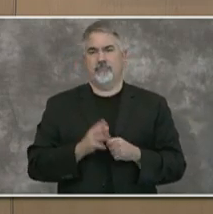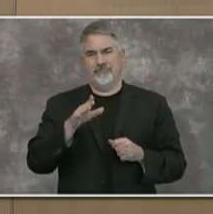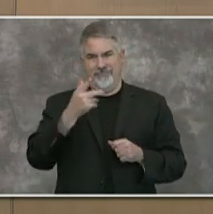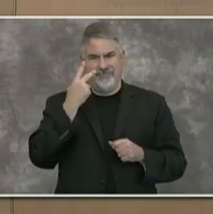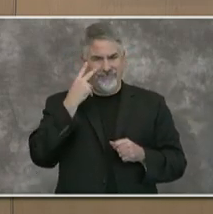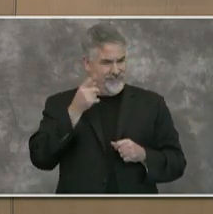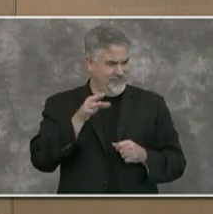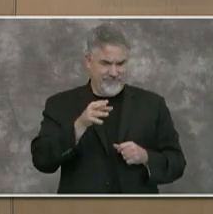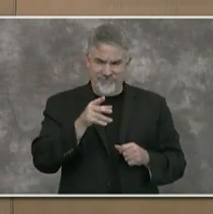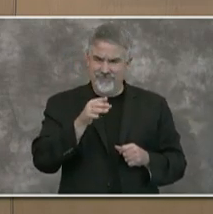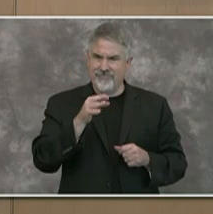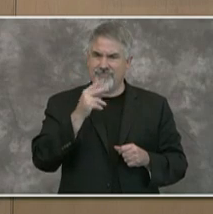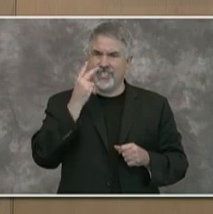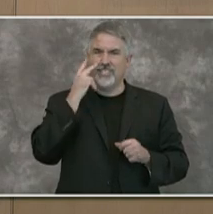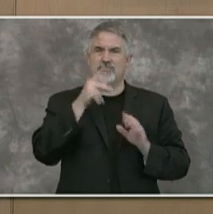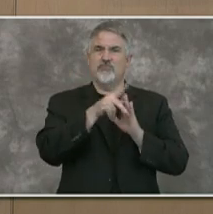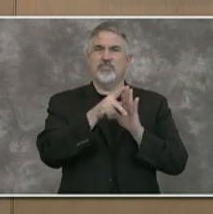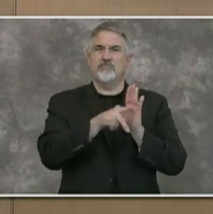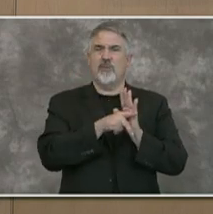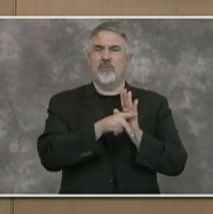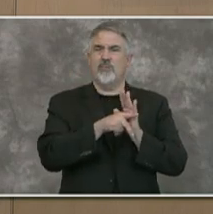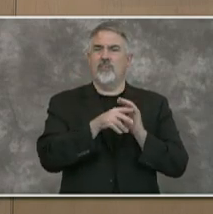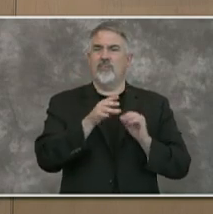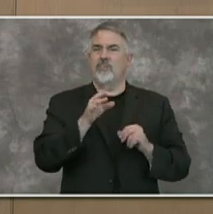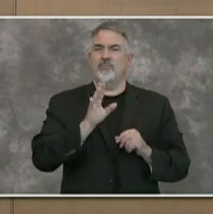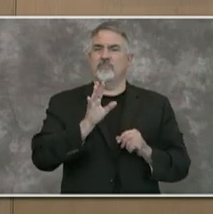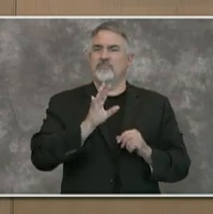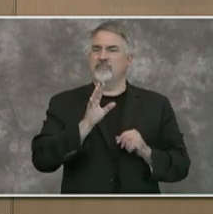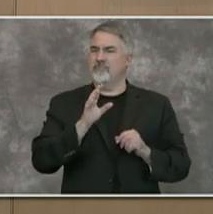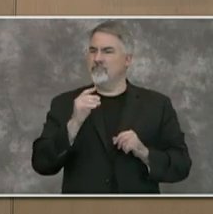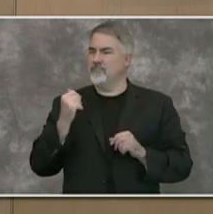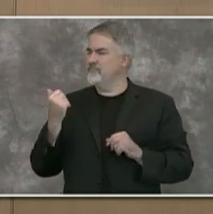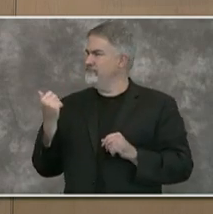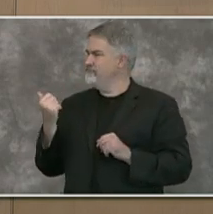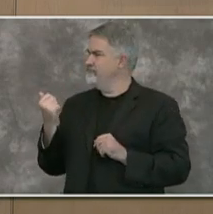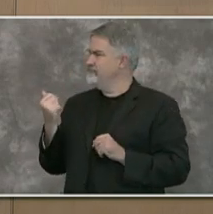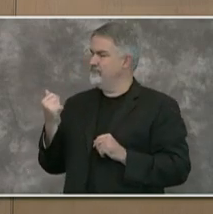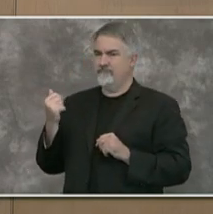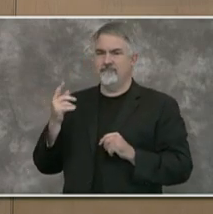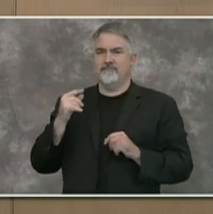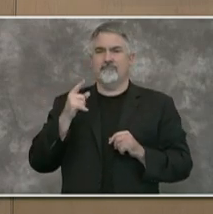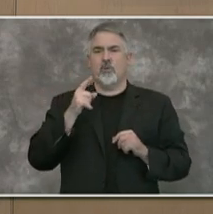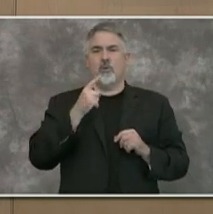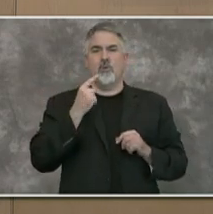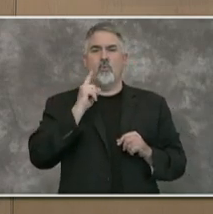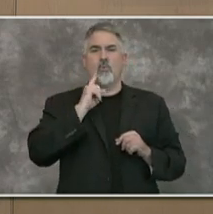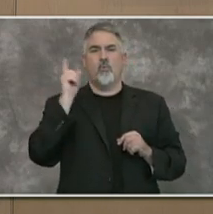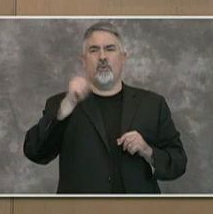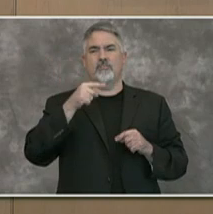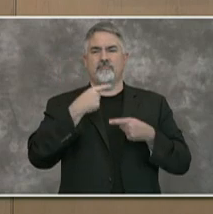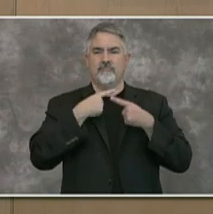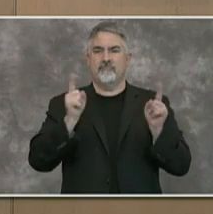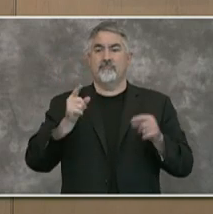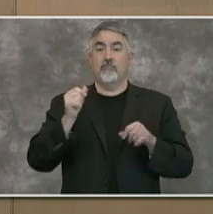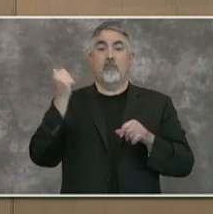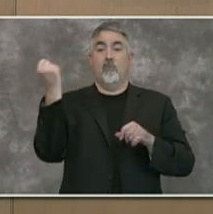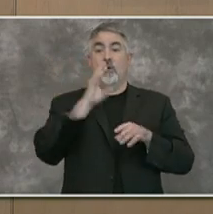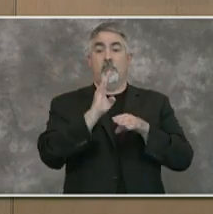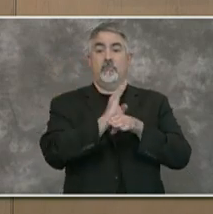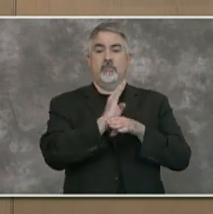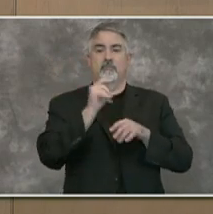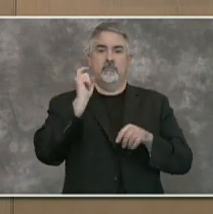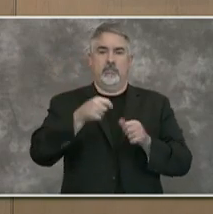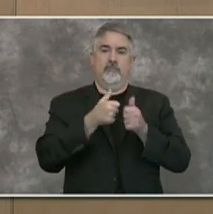protocol that was included in our order this past week, each business is to have a process